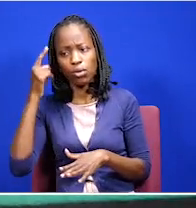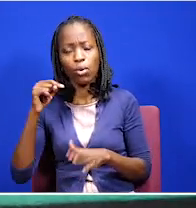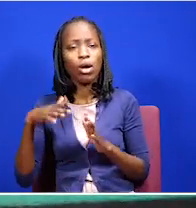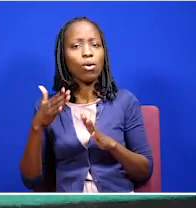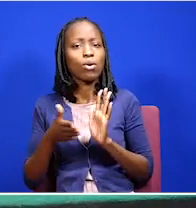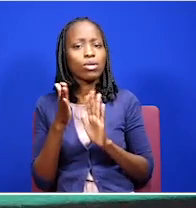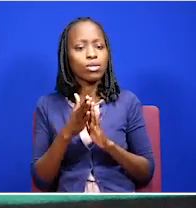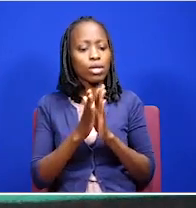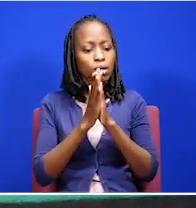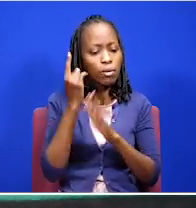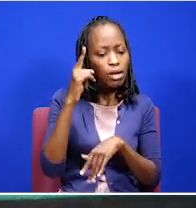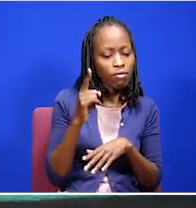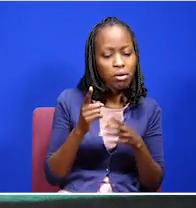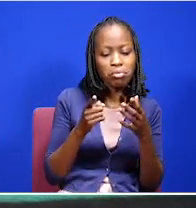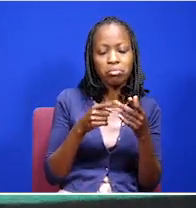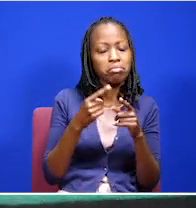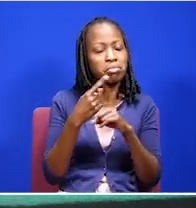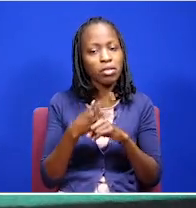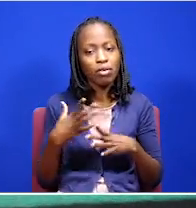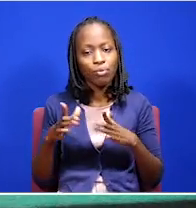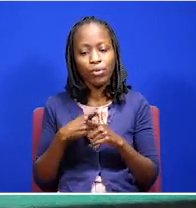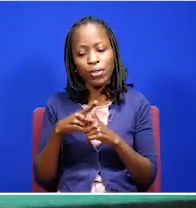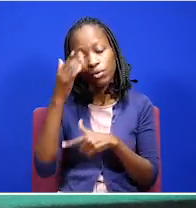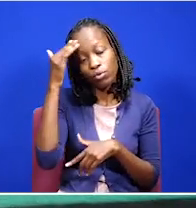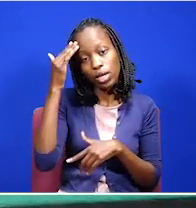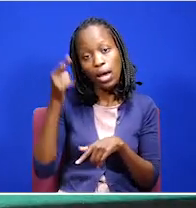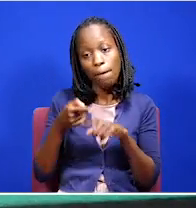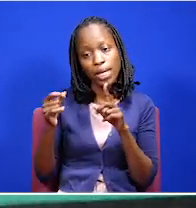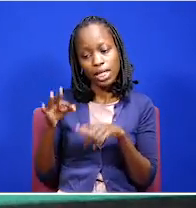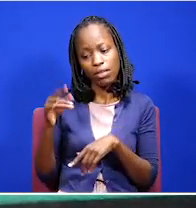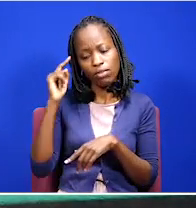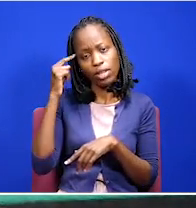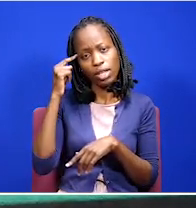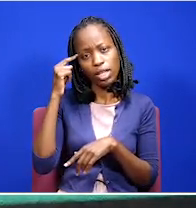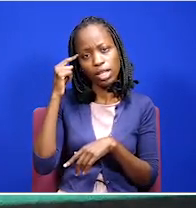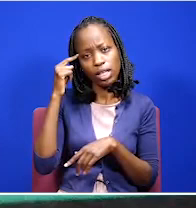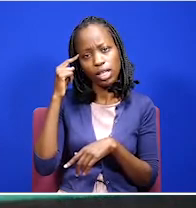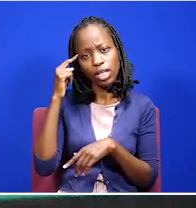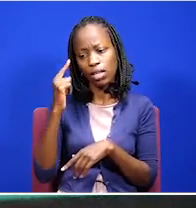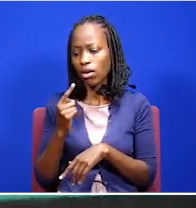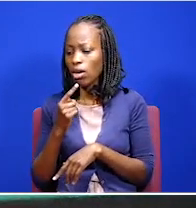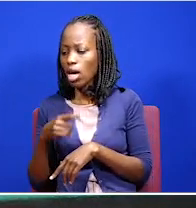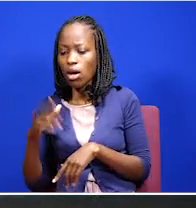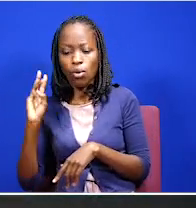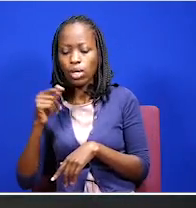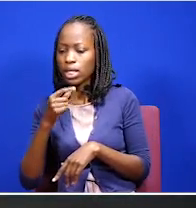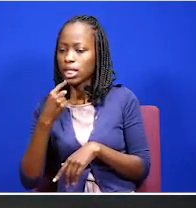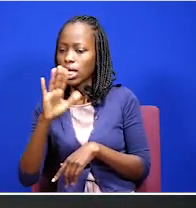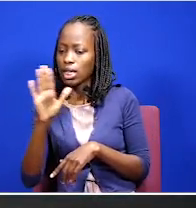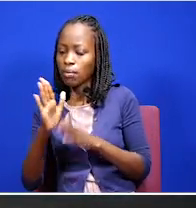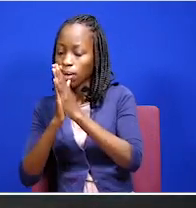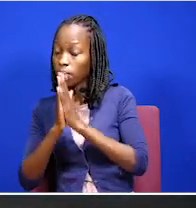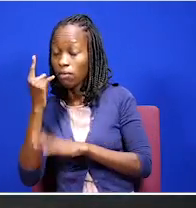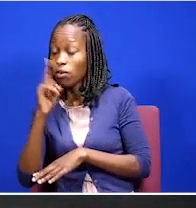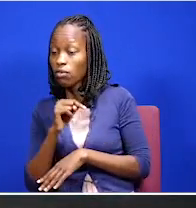pray for so-and-so, and you may forget, but if you're thinking about letting them know or calling them back and saying, I prayed for you, it